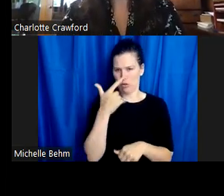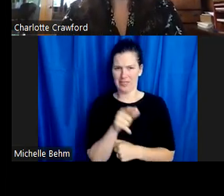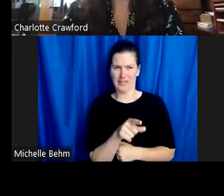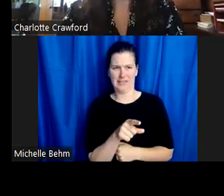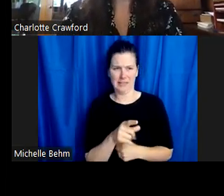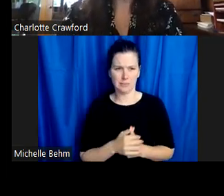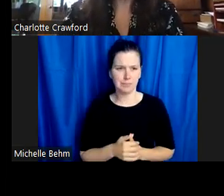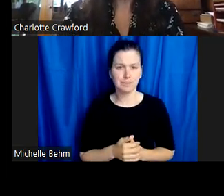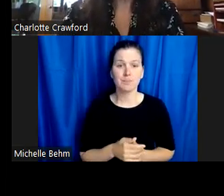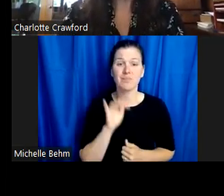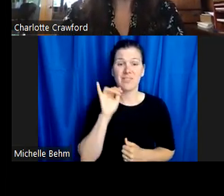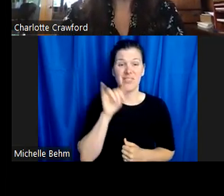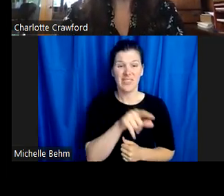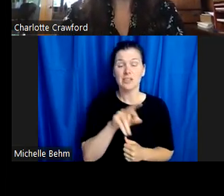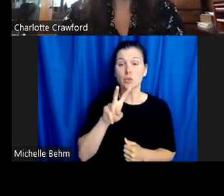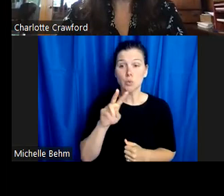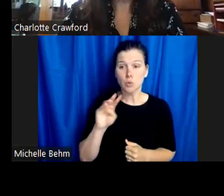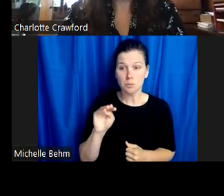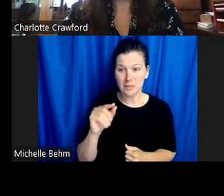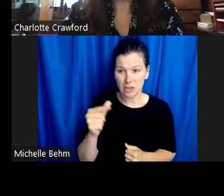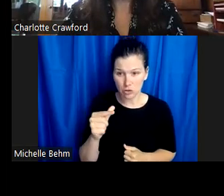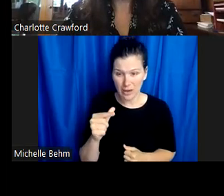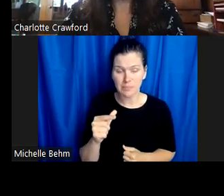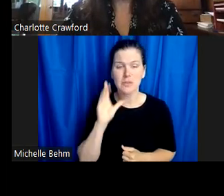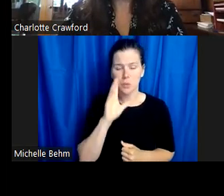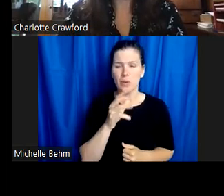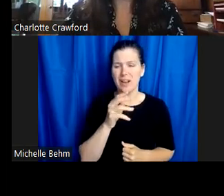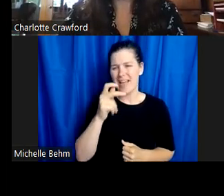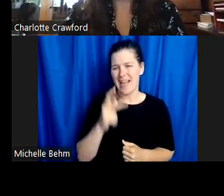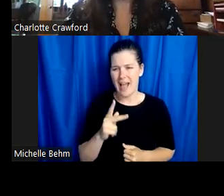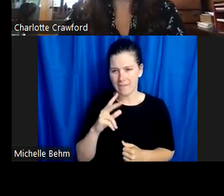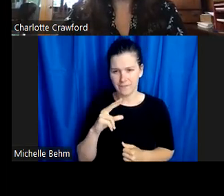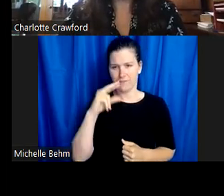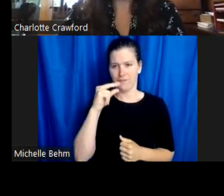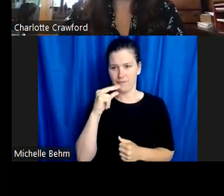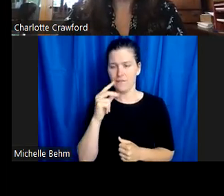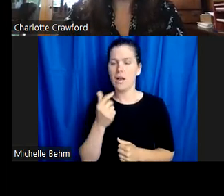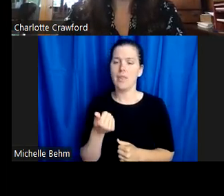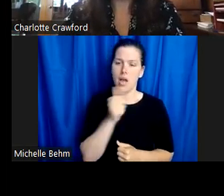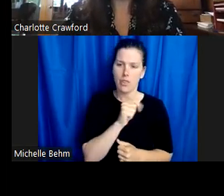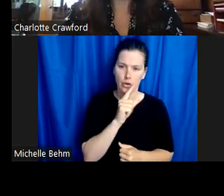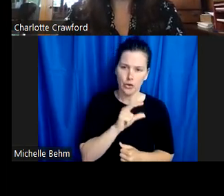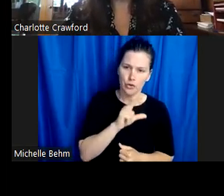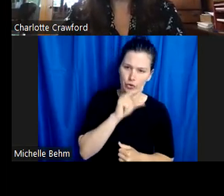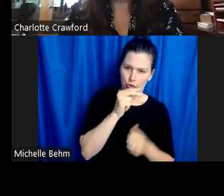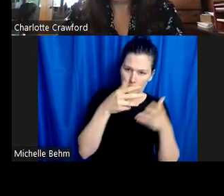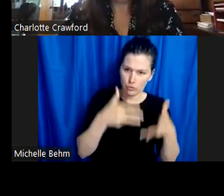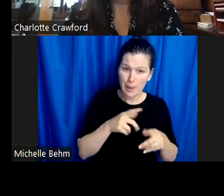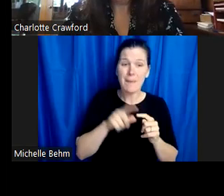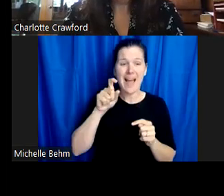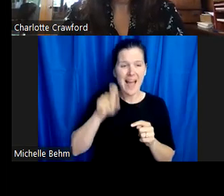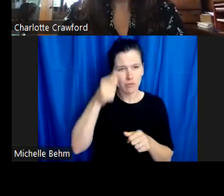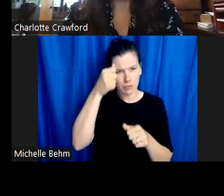2 milligrams. You would put half of it up one nostril, the other half up the other, but you had to remember to put the atomizer